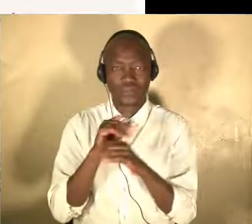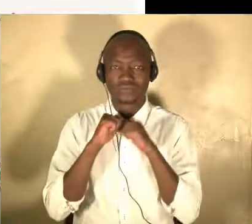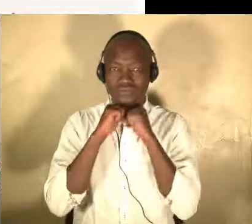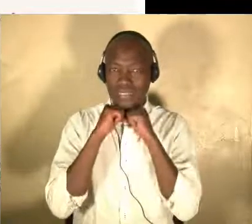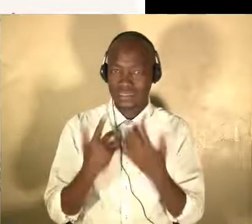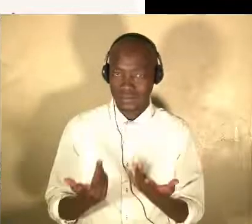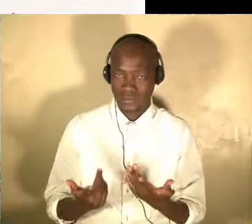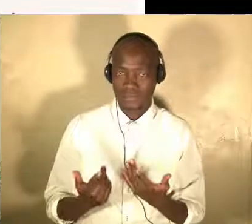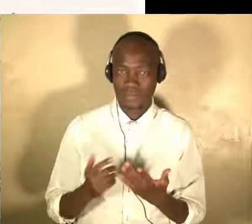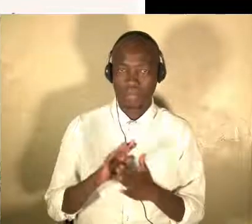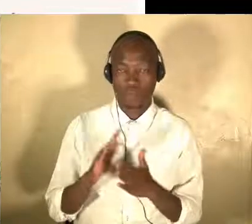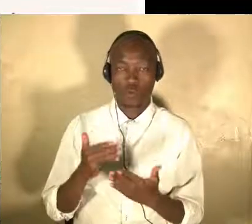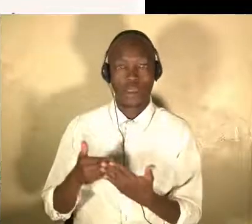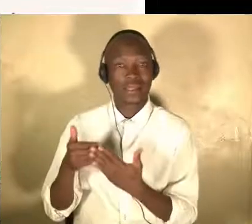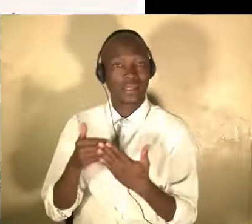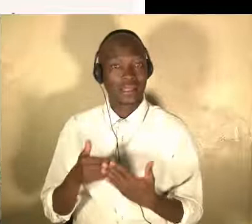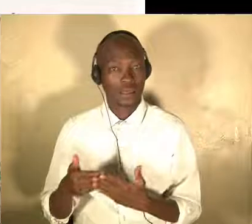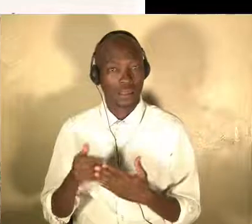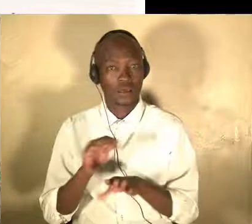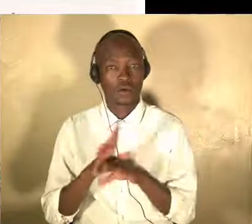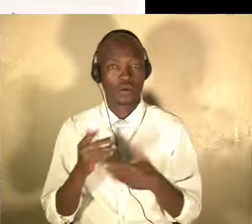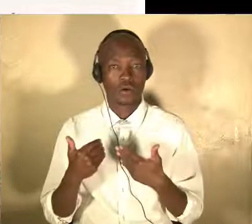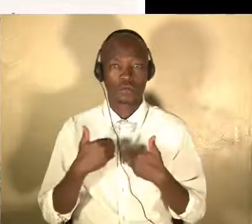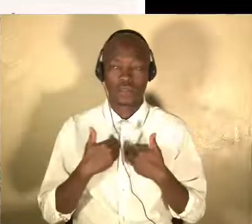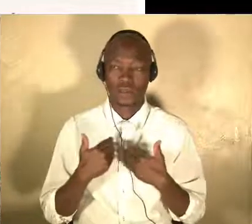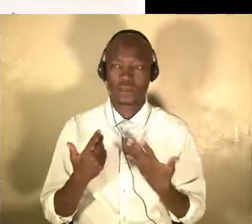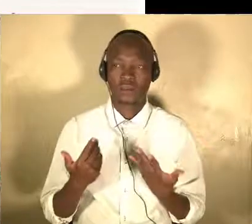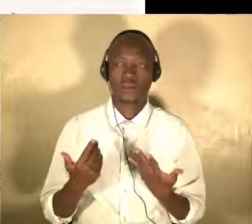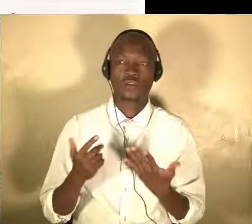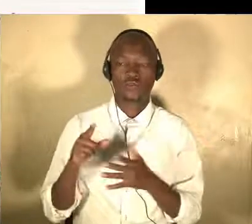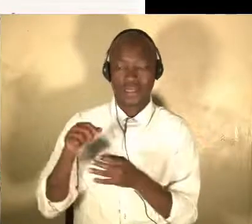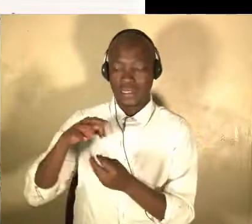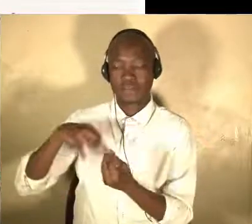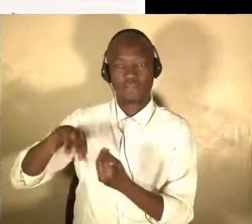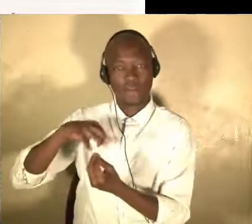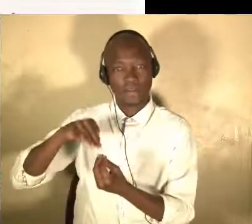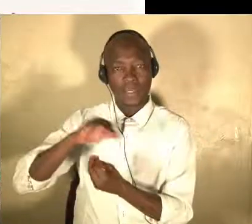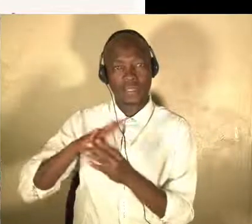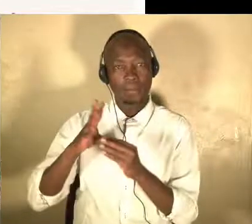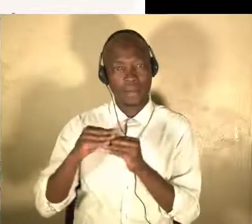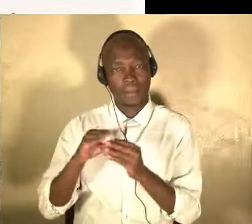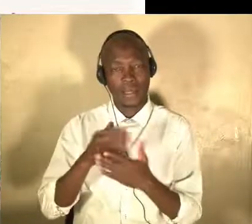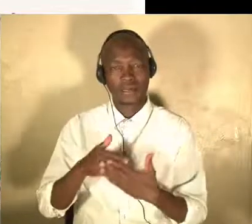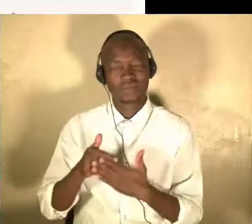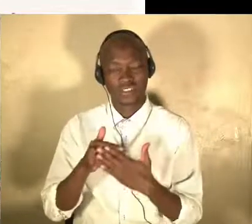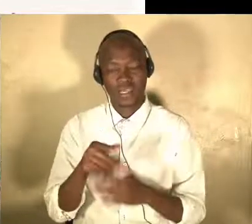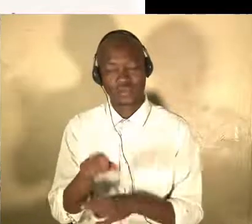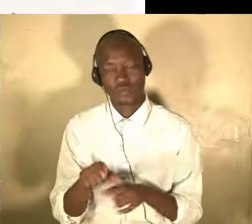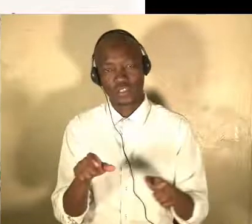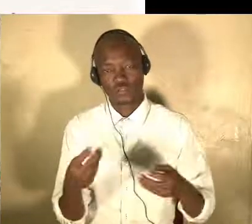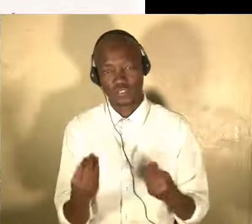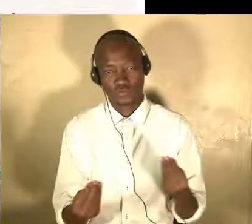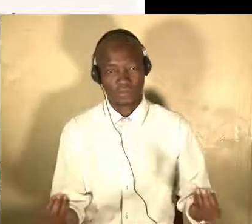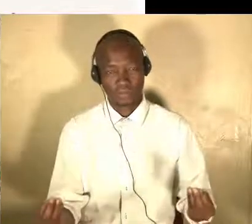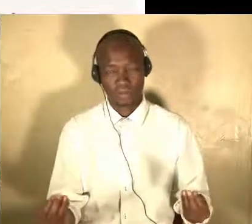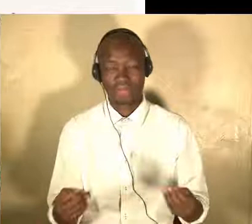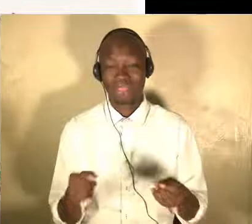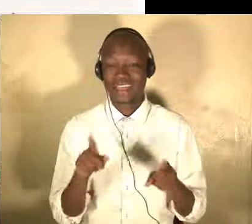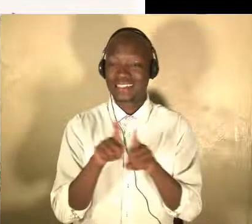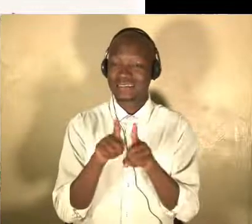who are in the care of their family members. And such